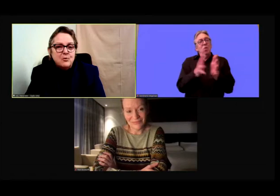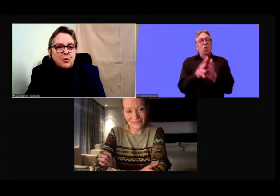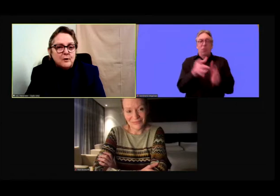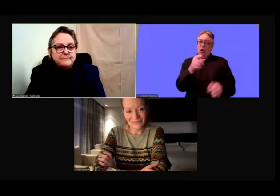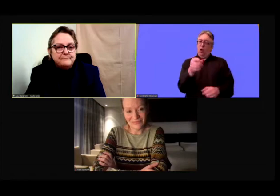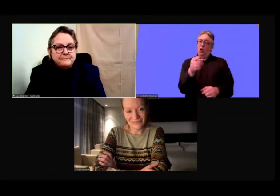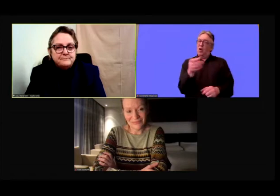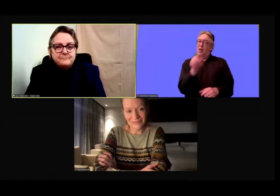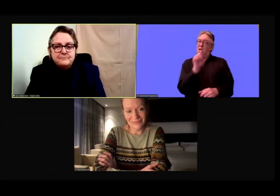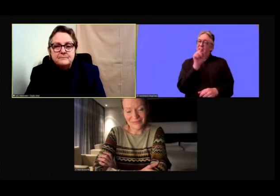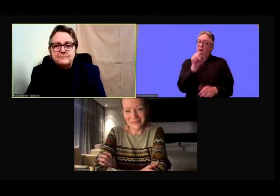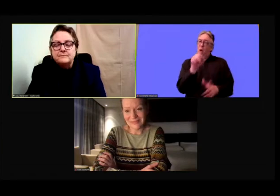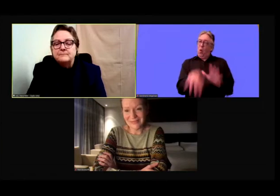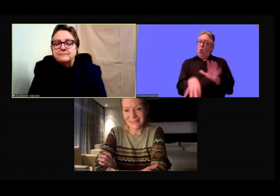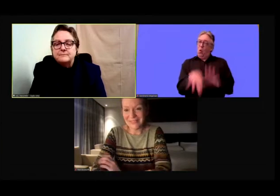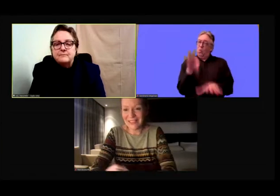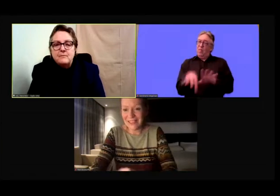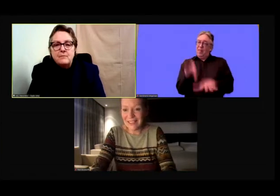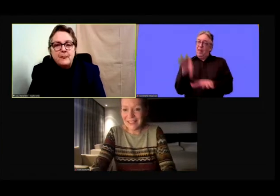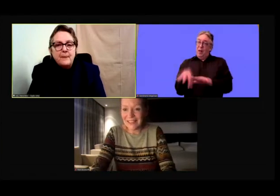your findings support.